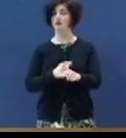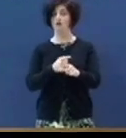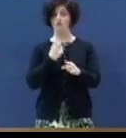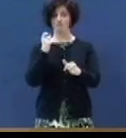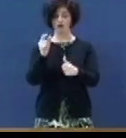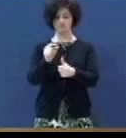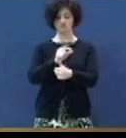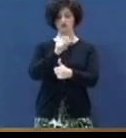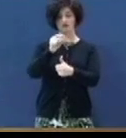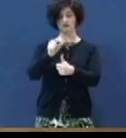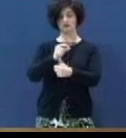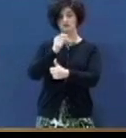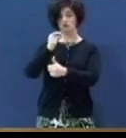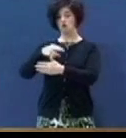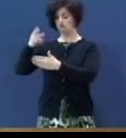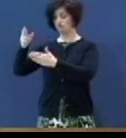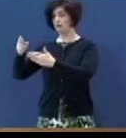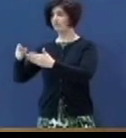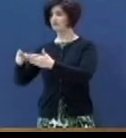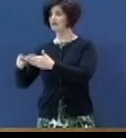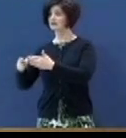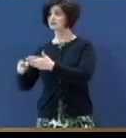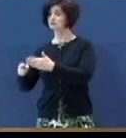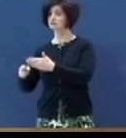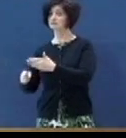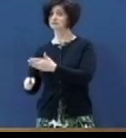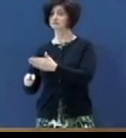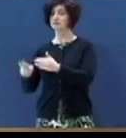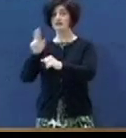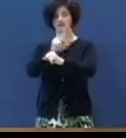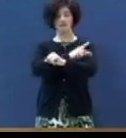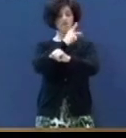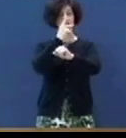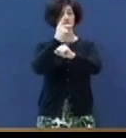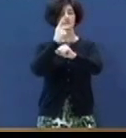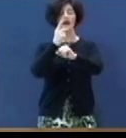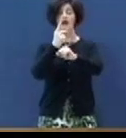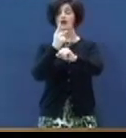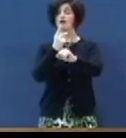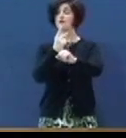Genesis to Revelation, there's power